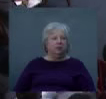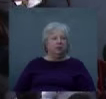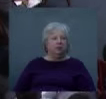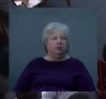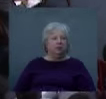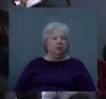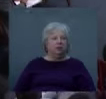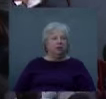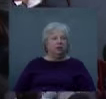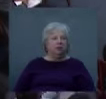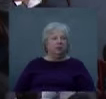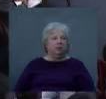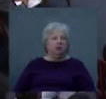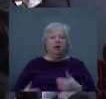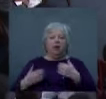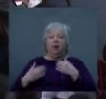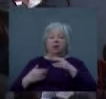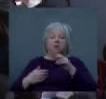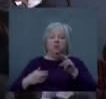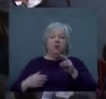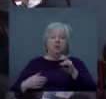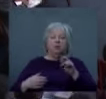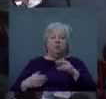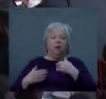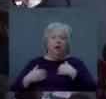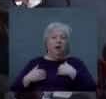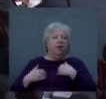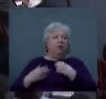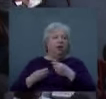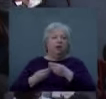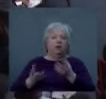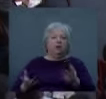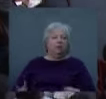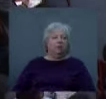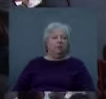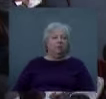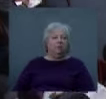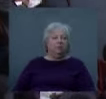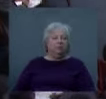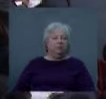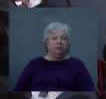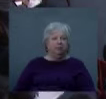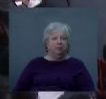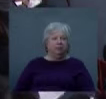Thank you, Mr. Mayor. I've got a handout, if I may start it. I'll get it.